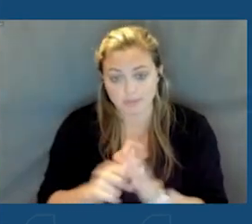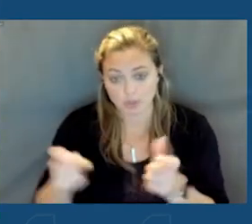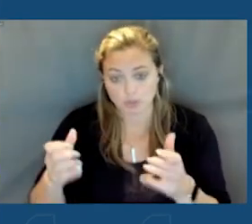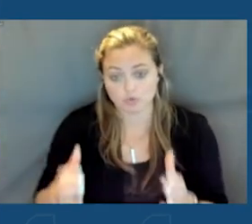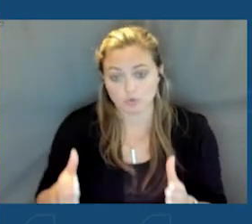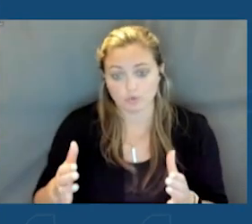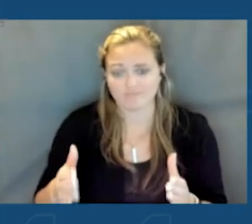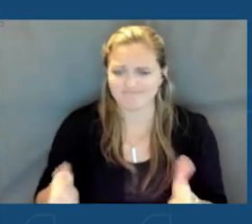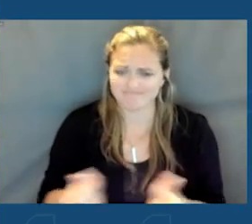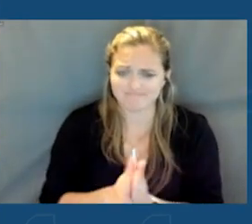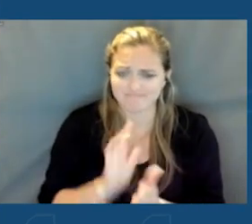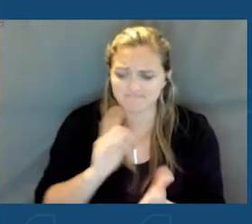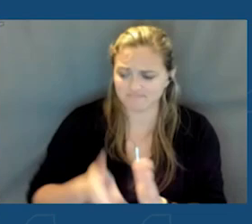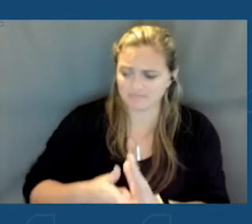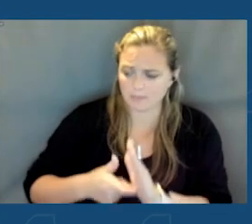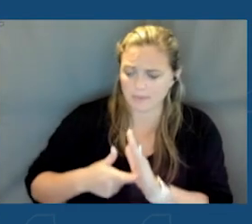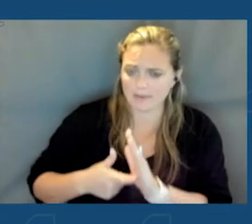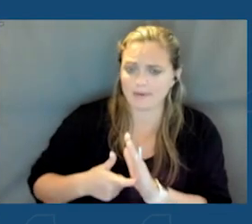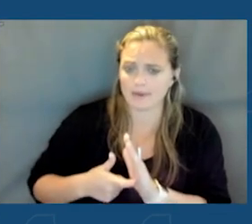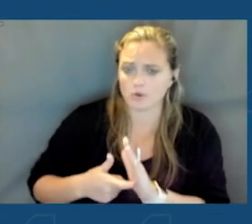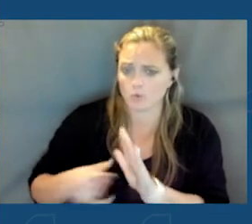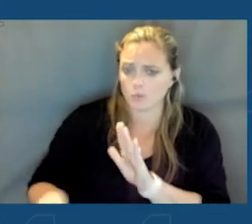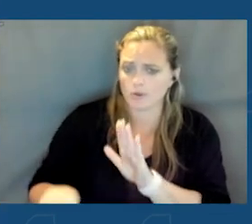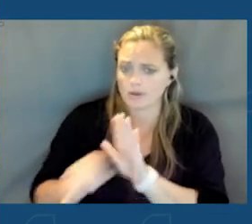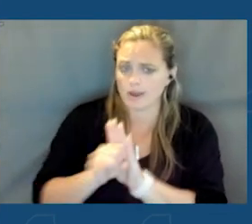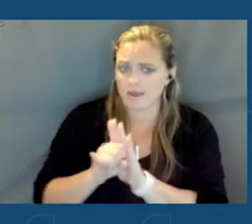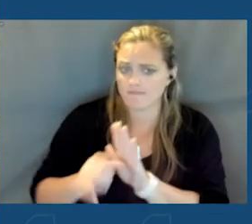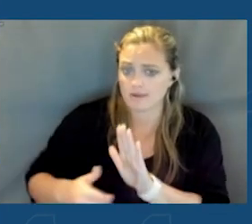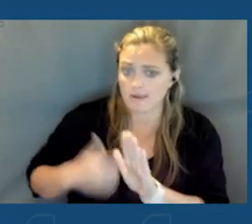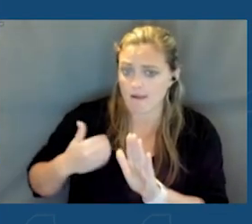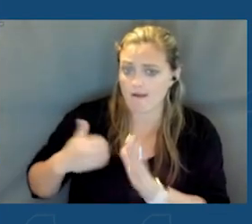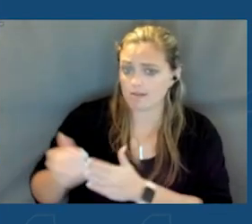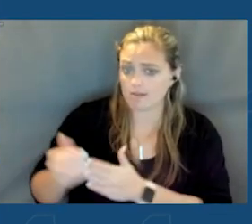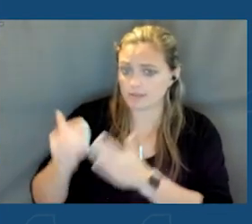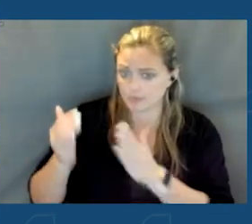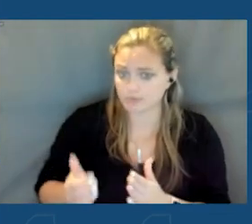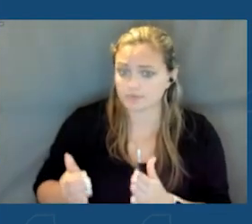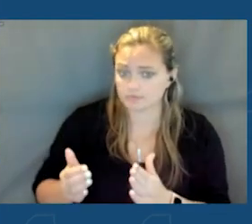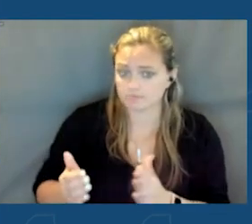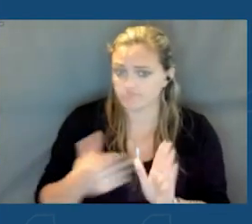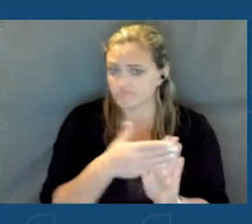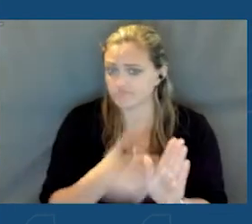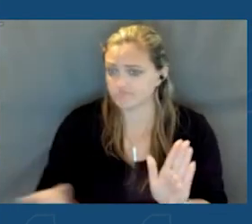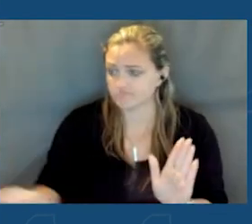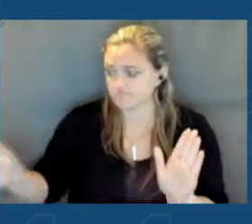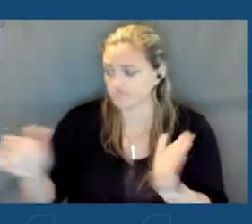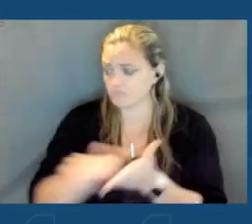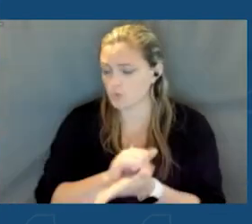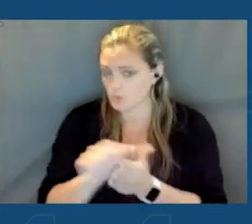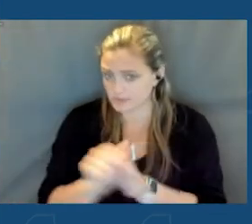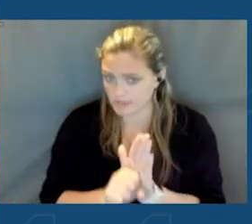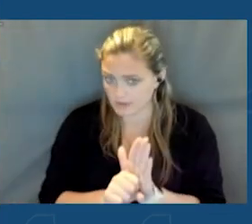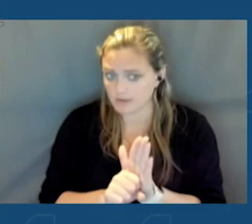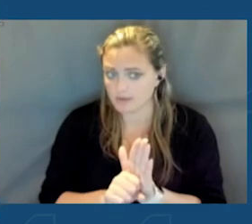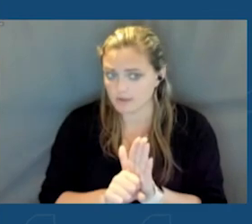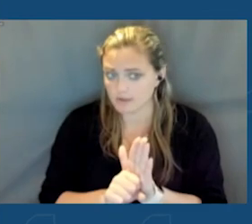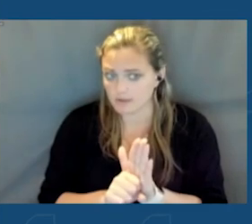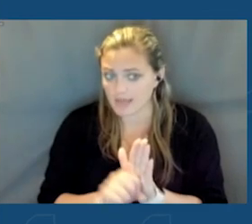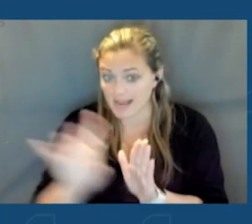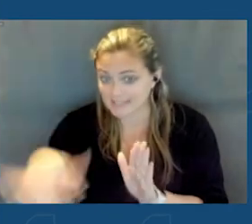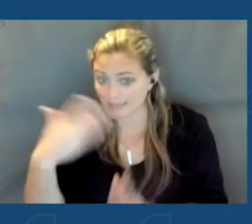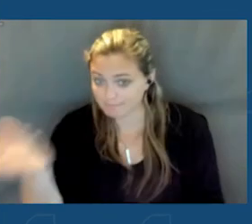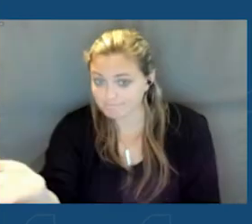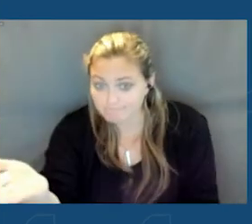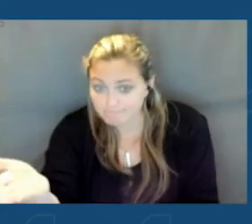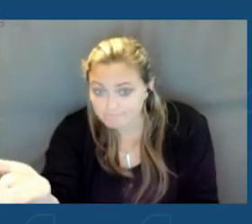with the mandate to identify young leaders across New York State. And I said, here's one. And